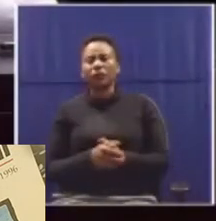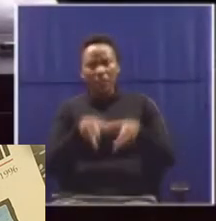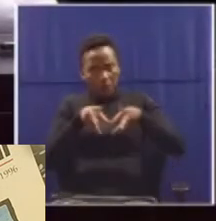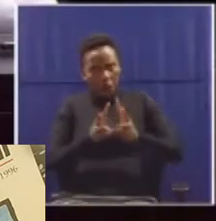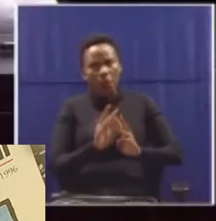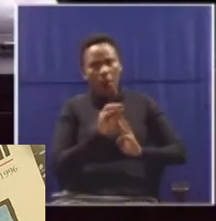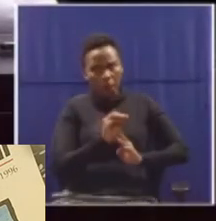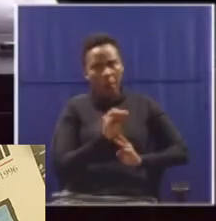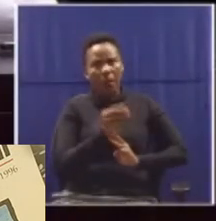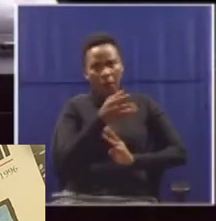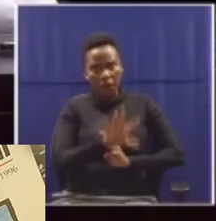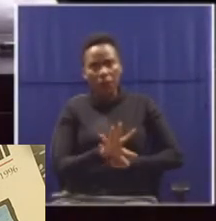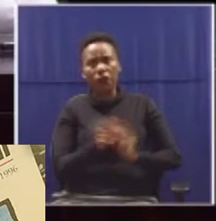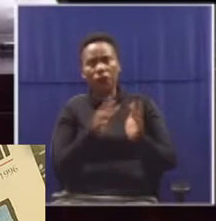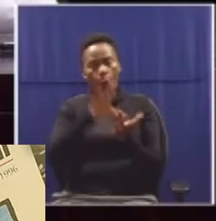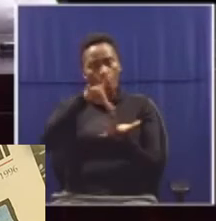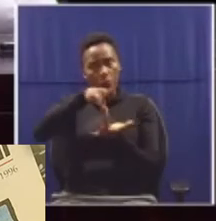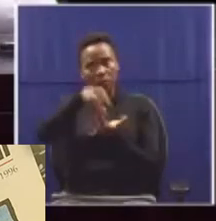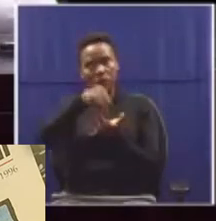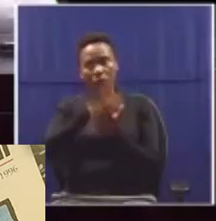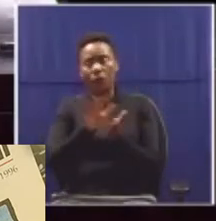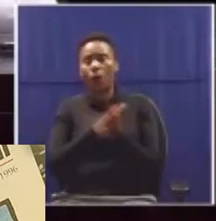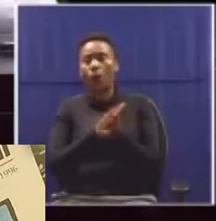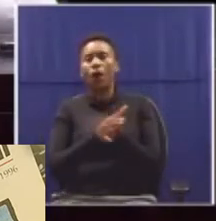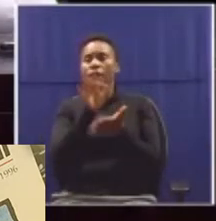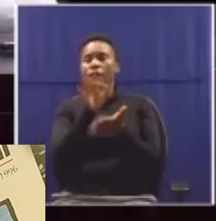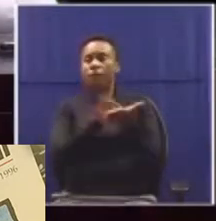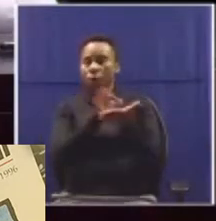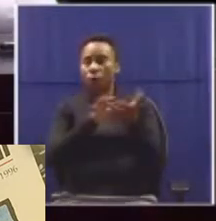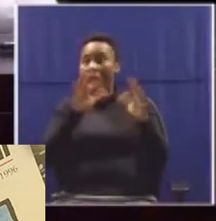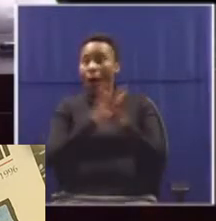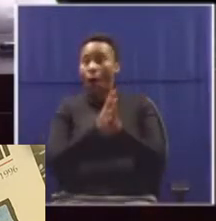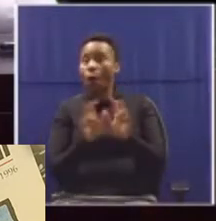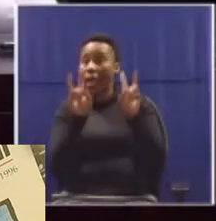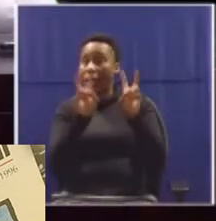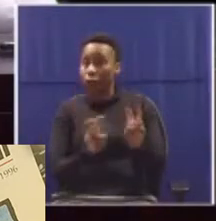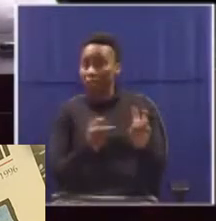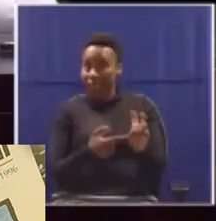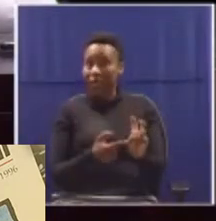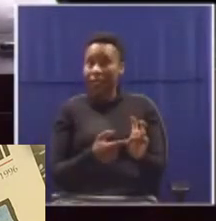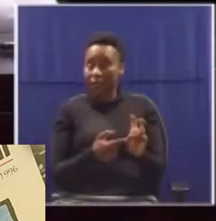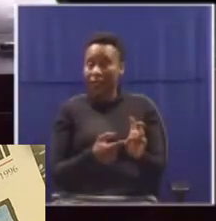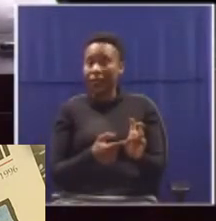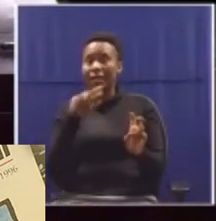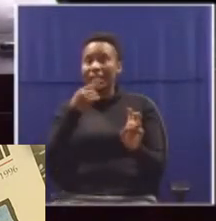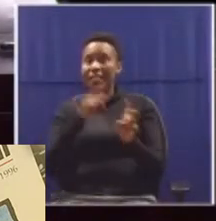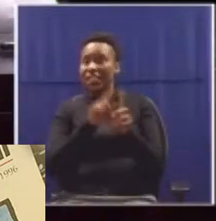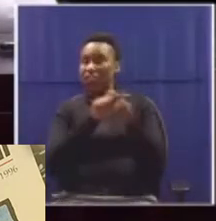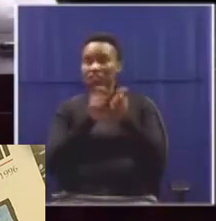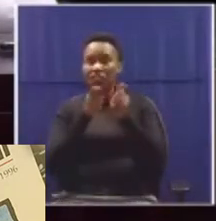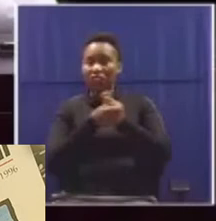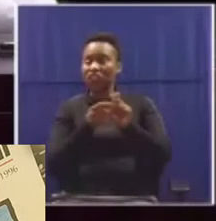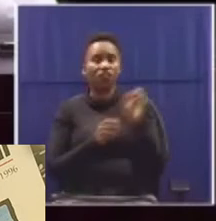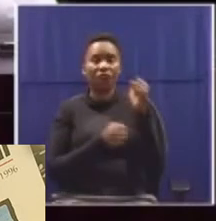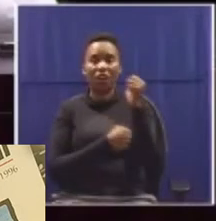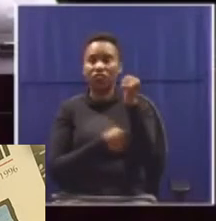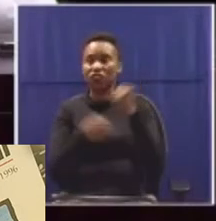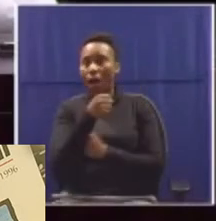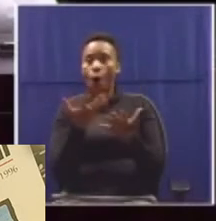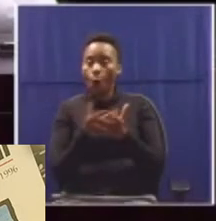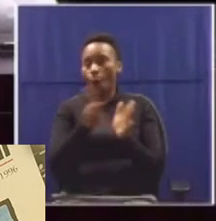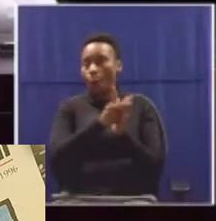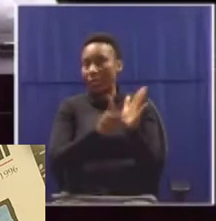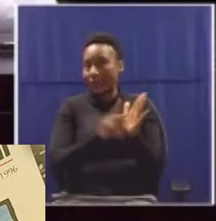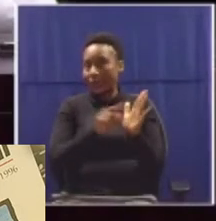the option of electronic voting the proposed amendments do not change the structure or policy of Regulation